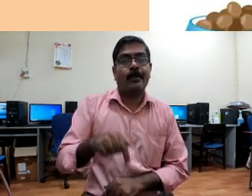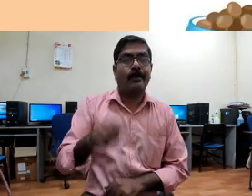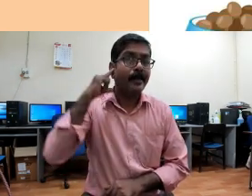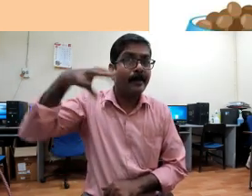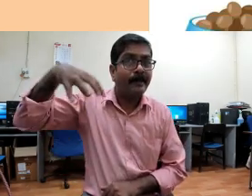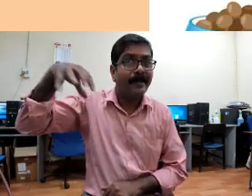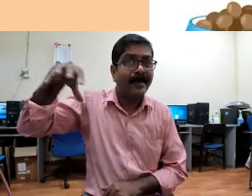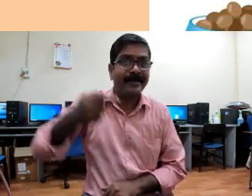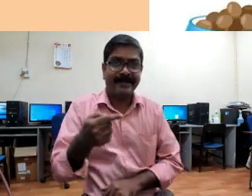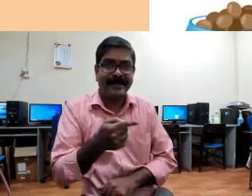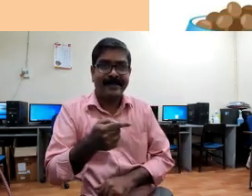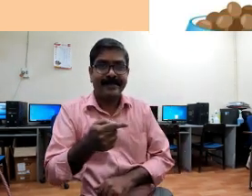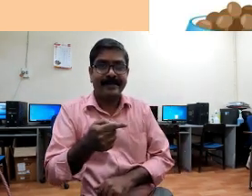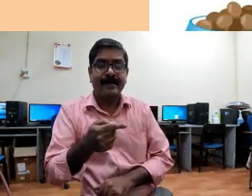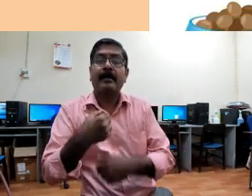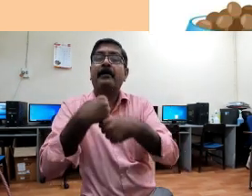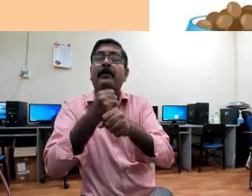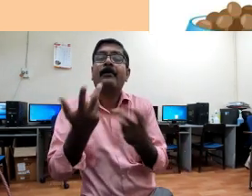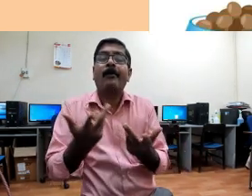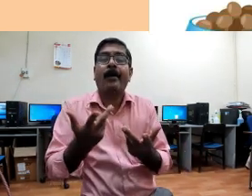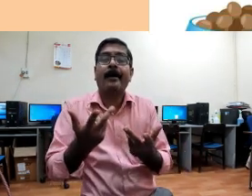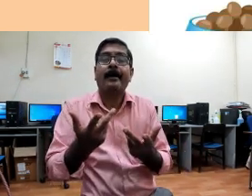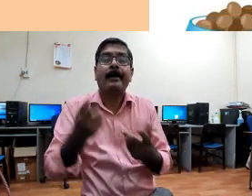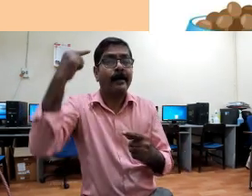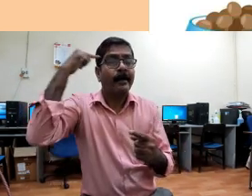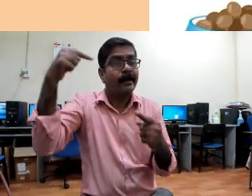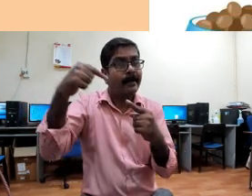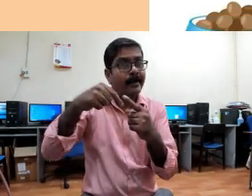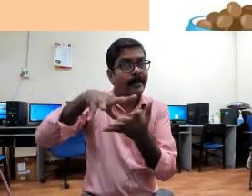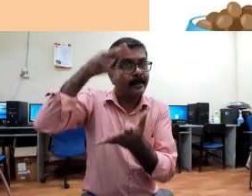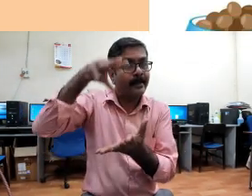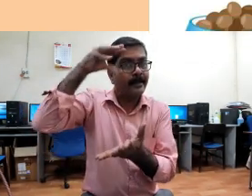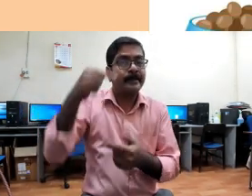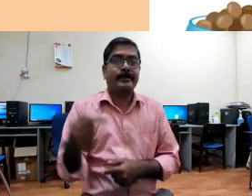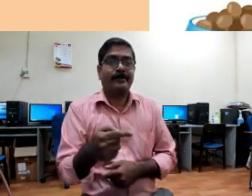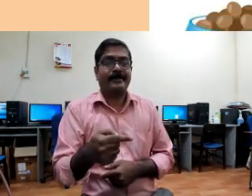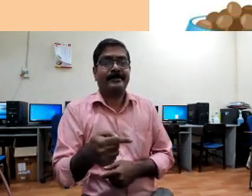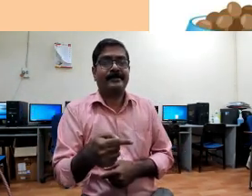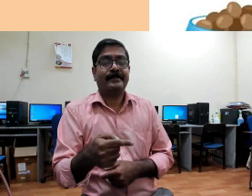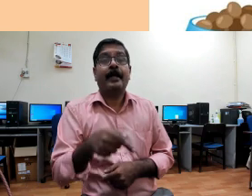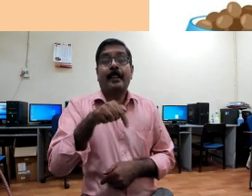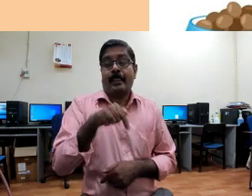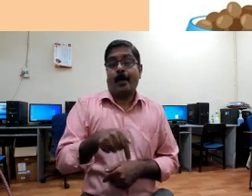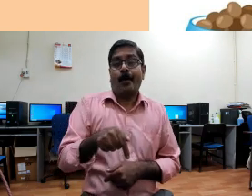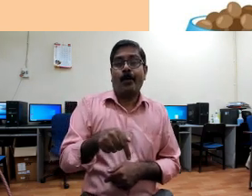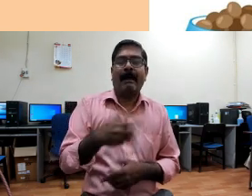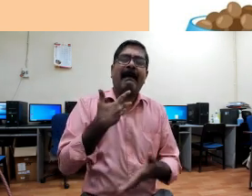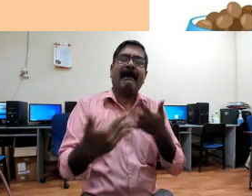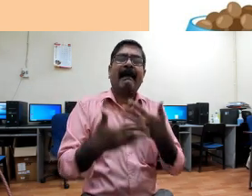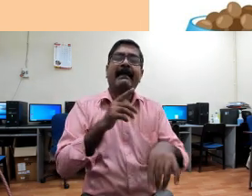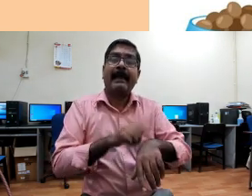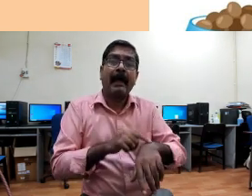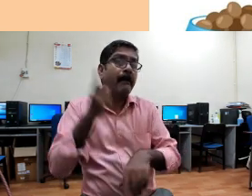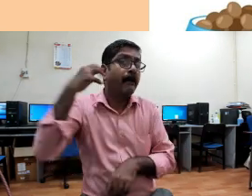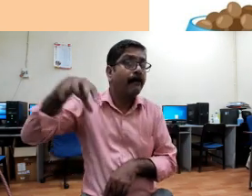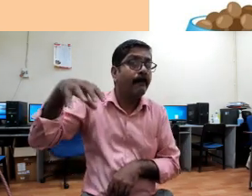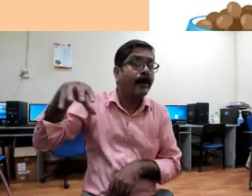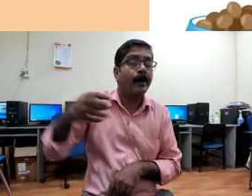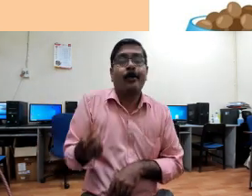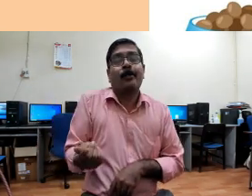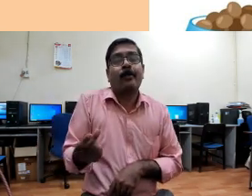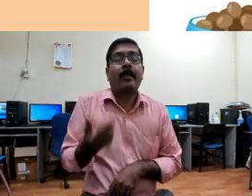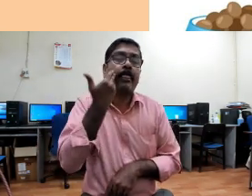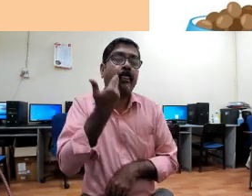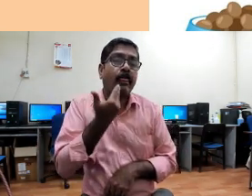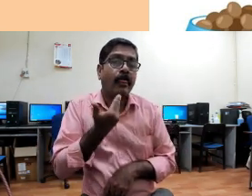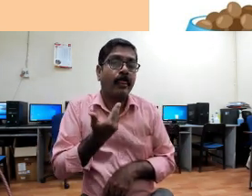into the picture, which here is a bell, the dog does not respond to it. During the conditioning process, when